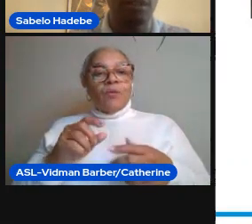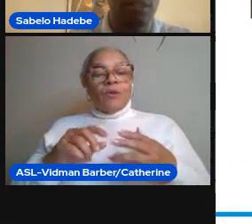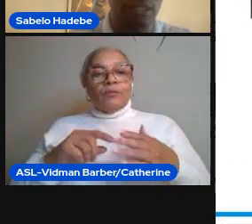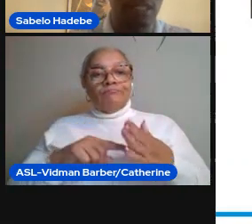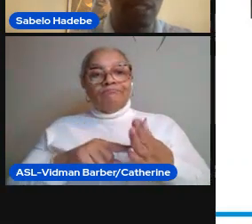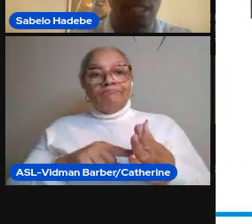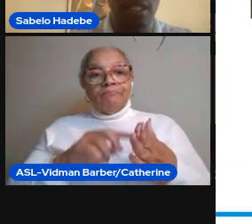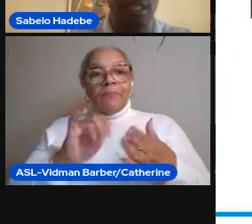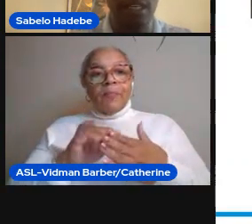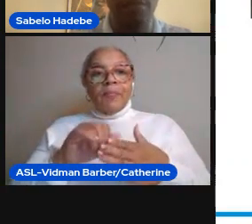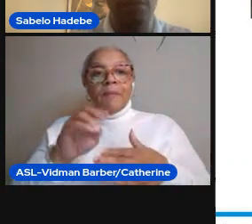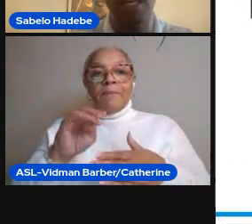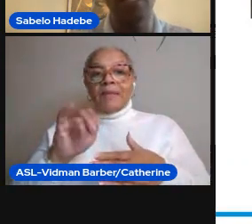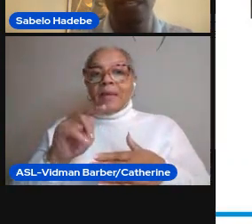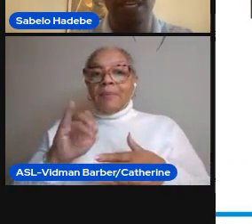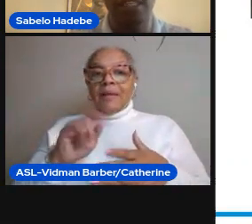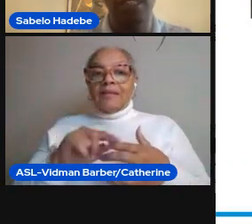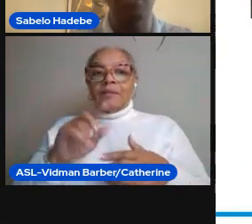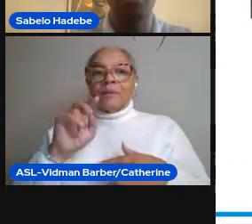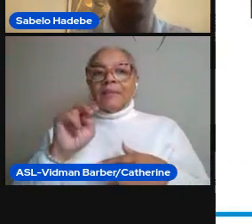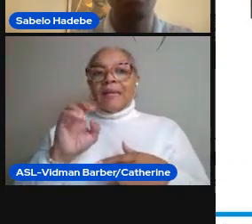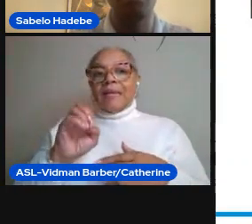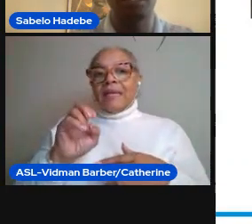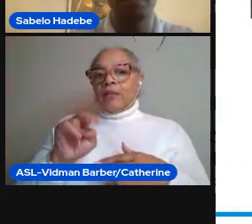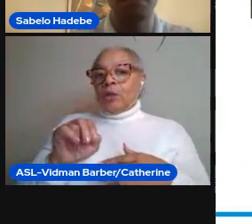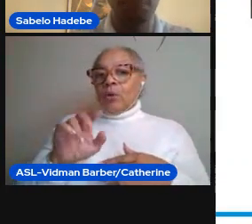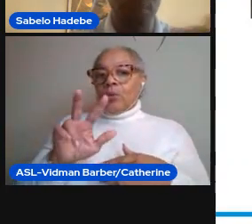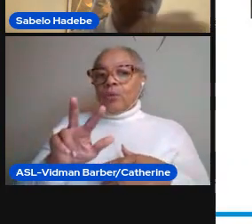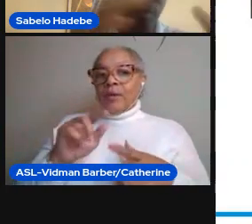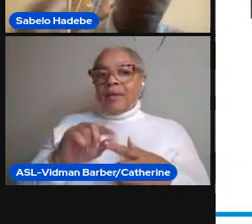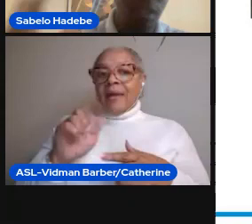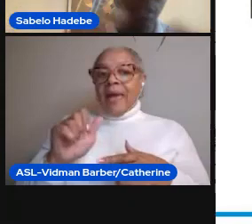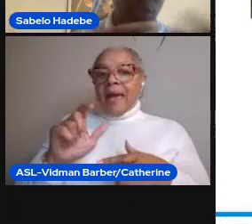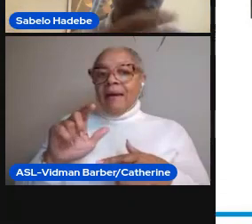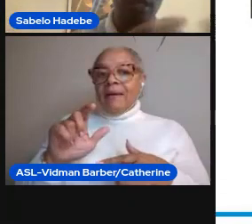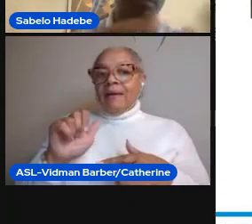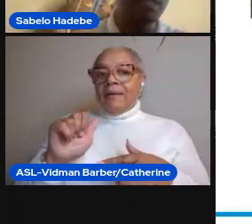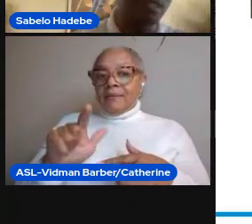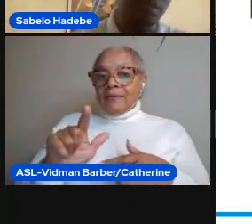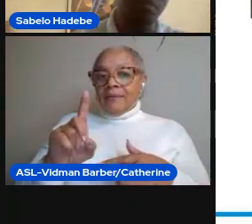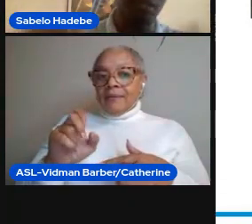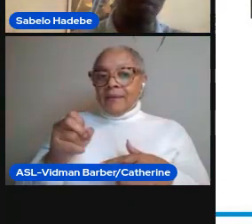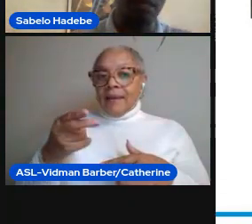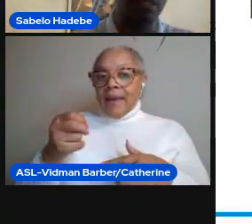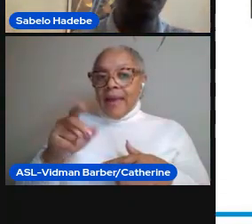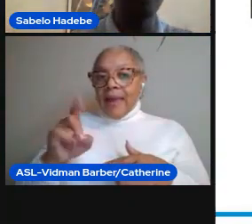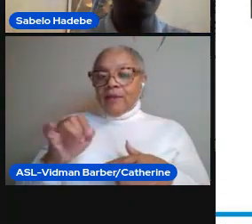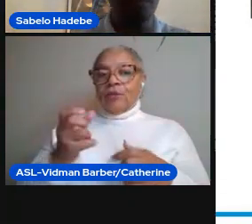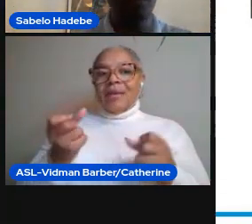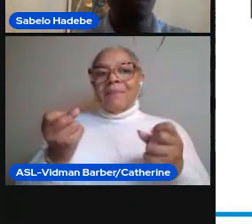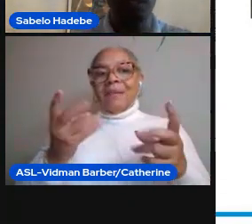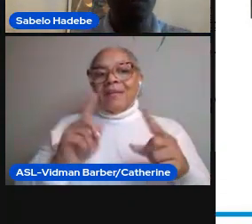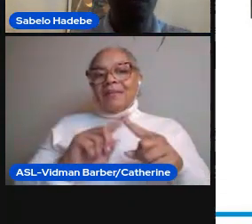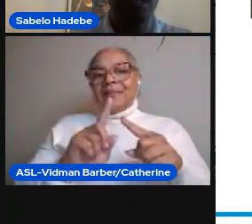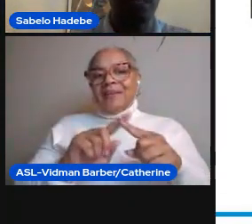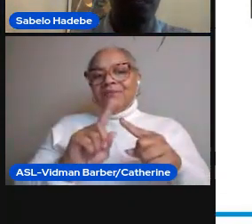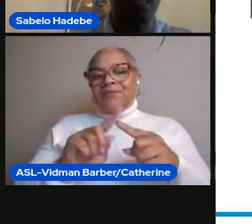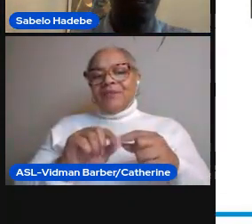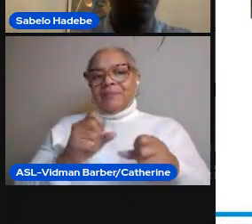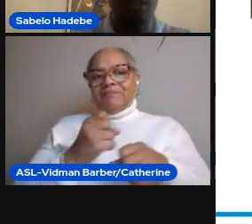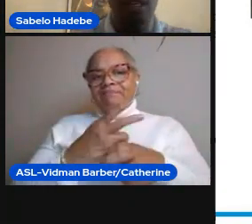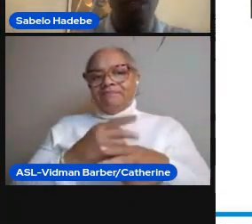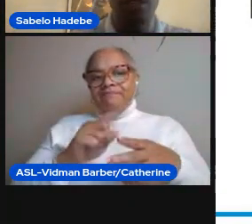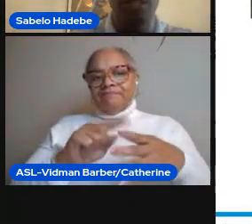is indole-3 aldehyde, or so you get many different metabolites. Some of those metabolites